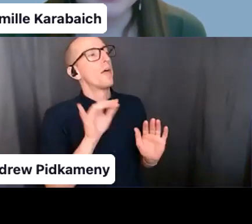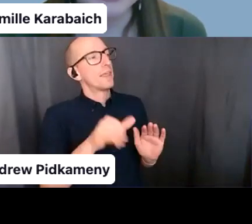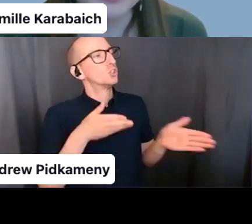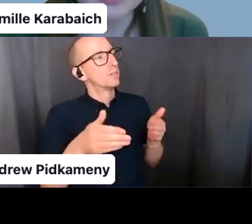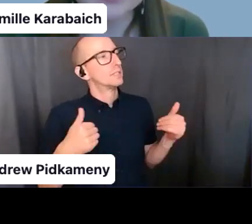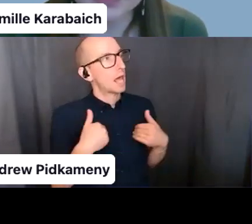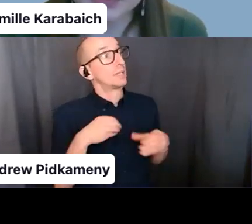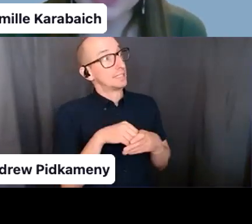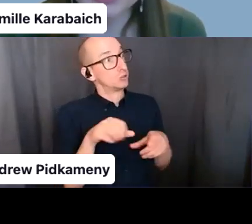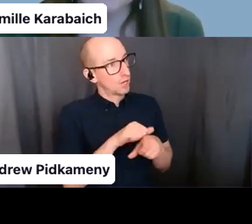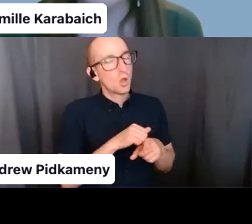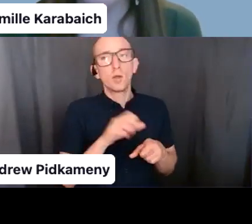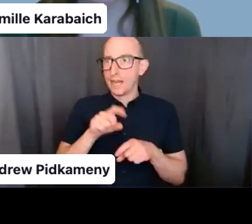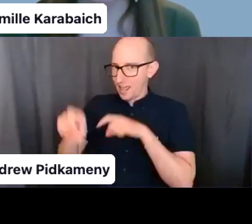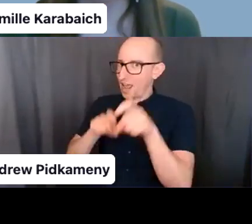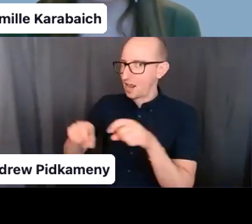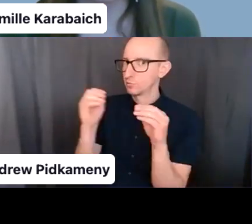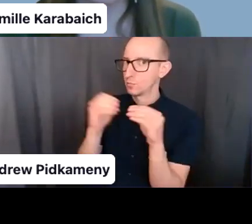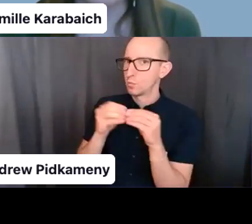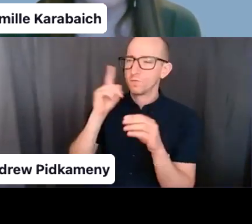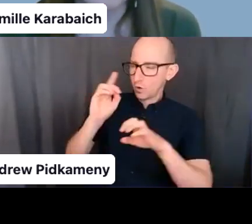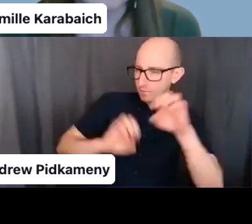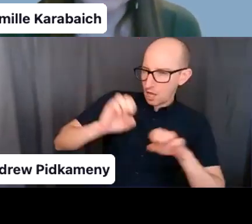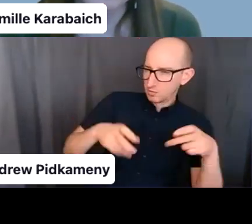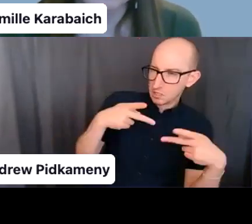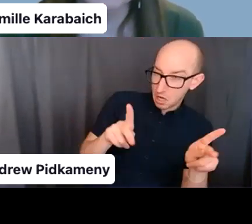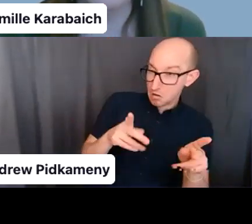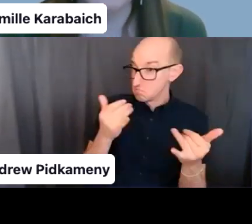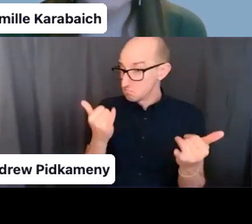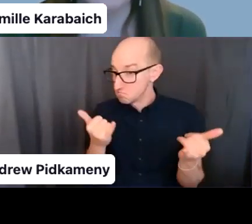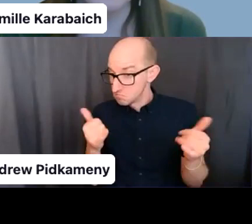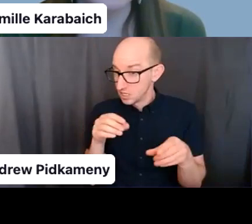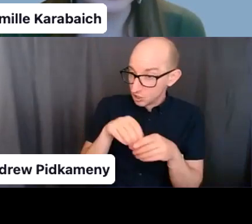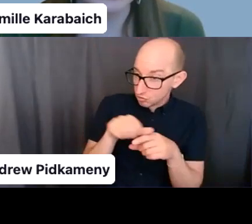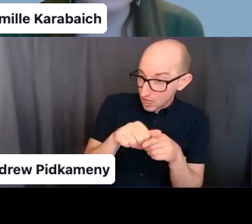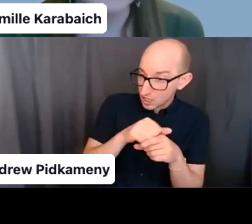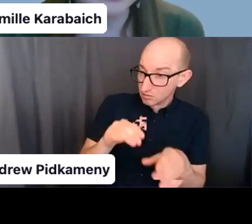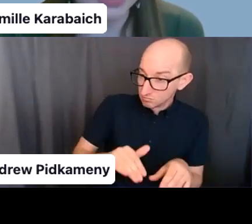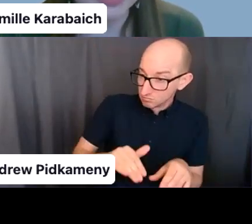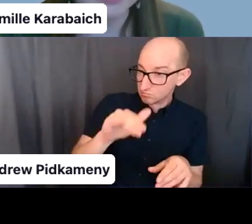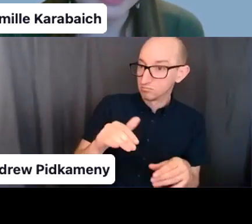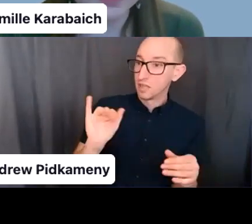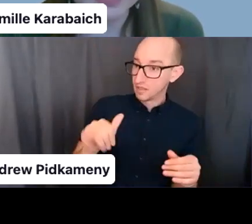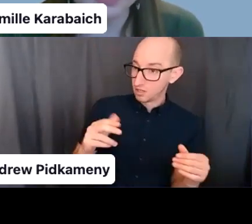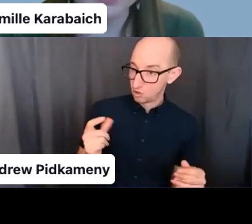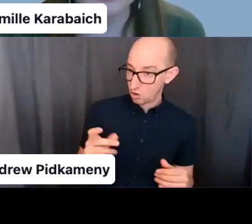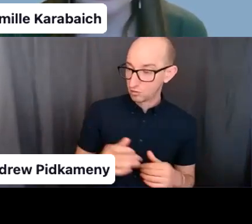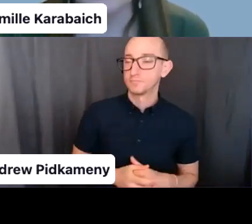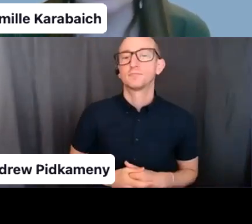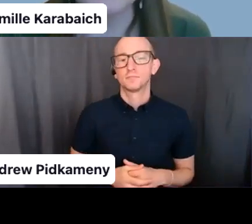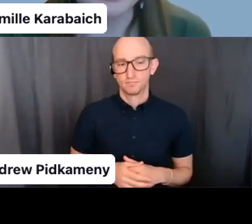training, you can ask further questions to evaluate whether they are currently engaged in the raising or training of the dog as a service